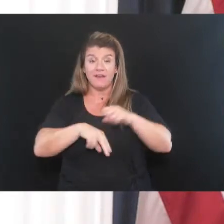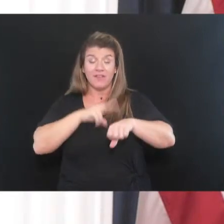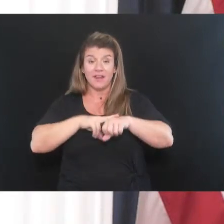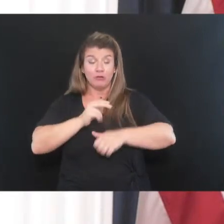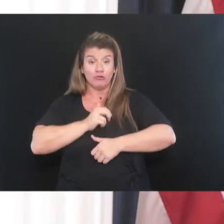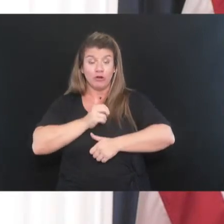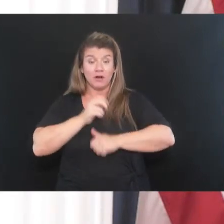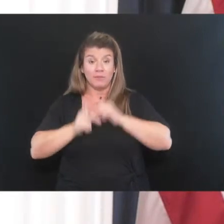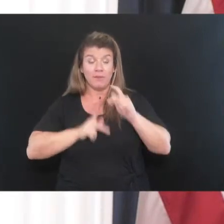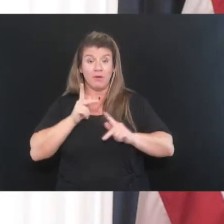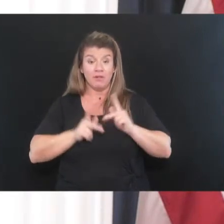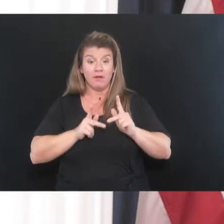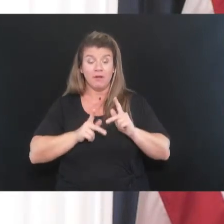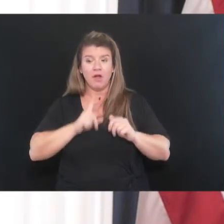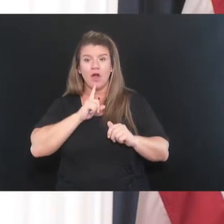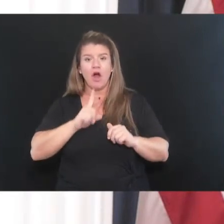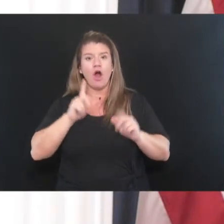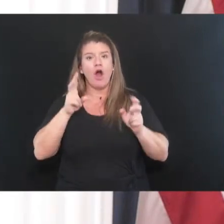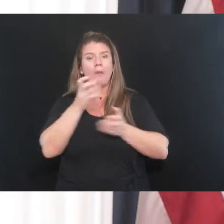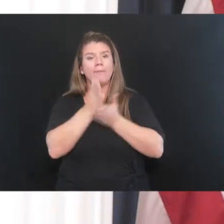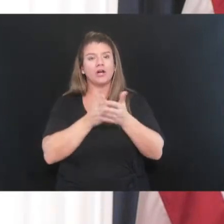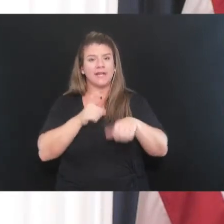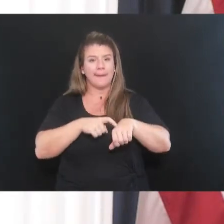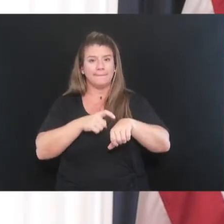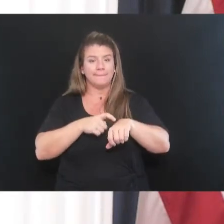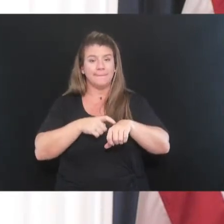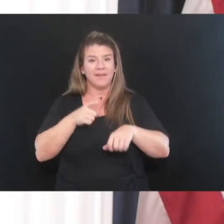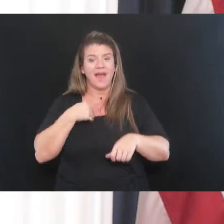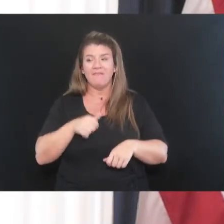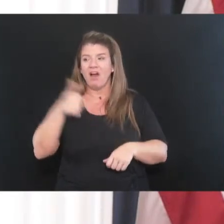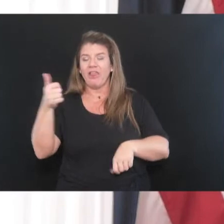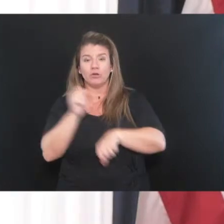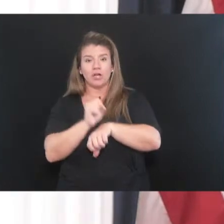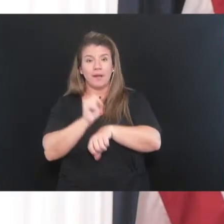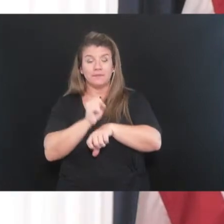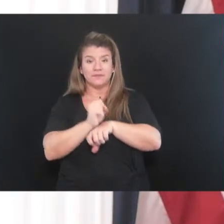Guard are part-time. They have other jobs. So